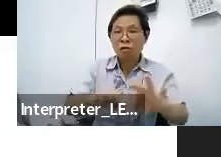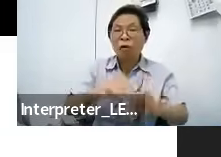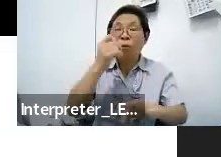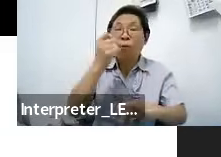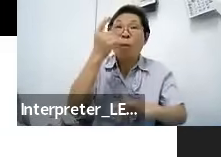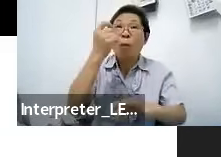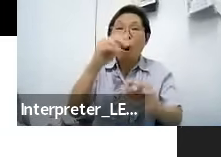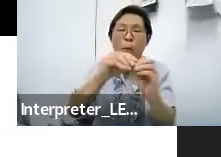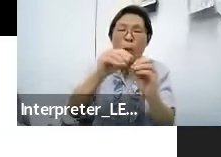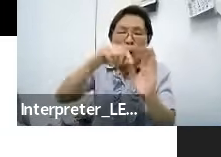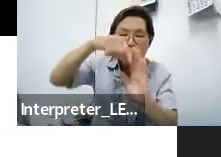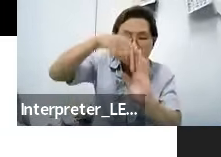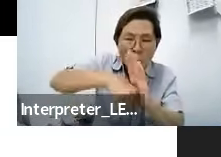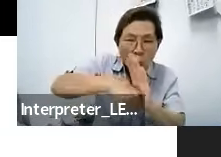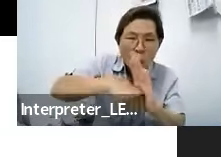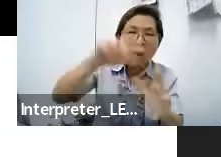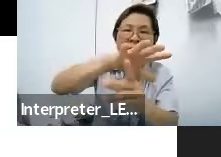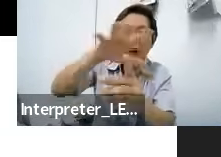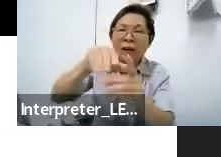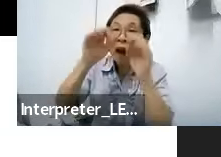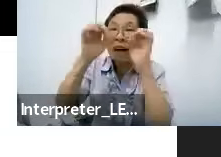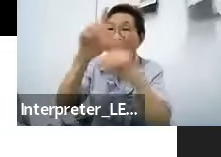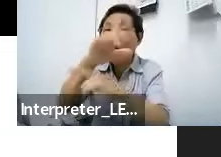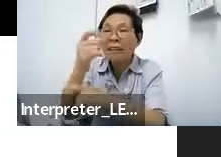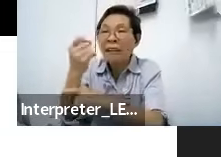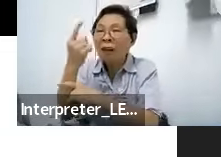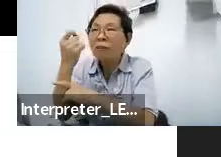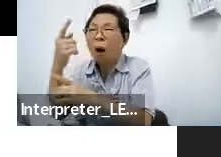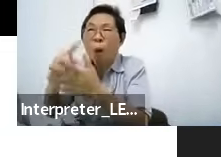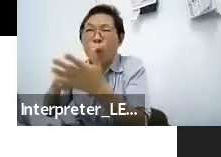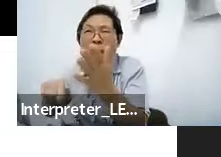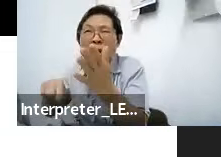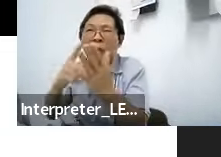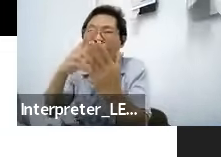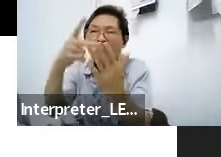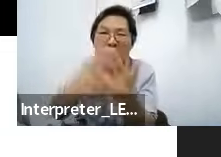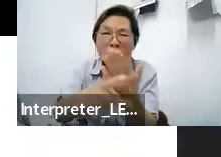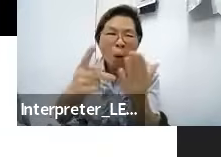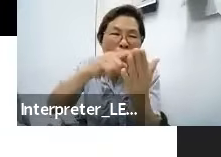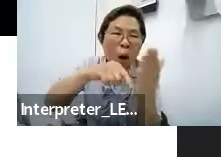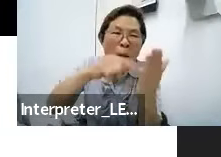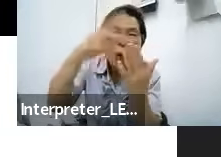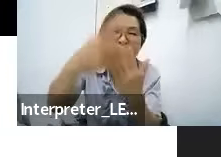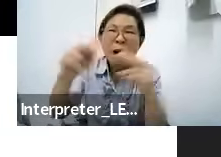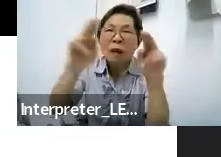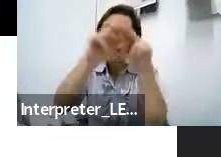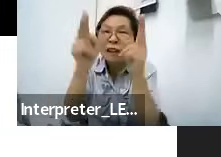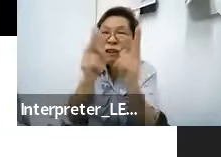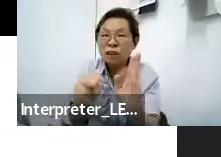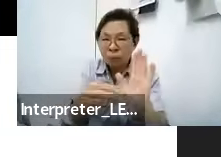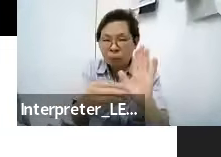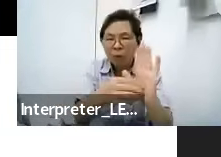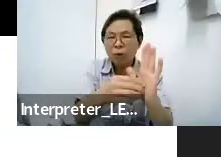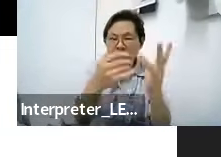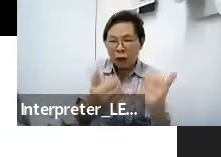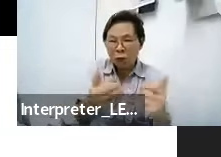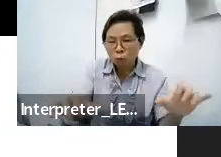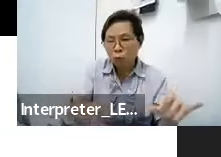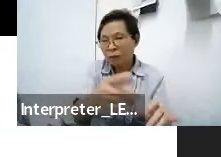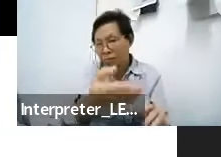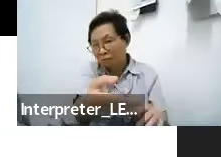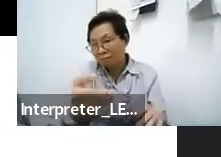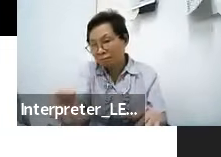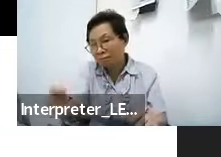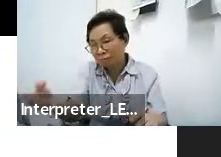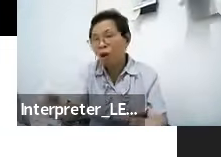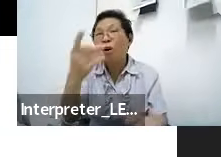understanding more on the inclusive education and understanding what kind of initiatives that UNESCO Bangkok is currently doing in